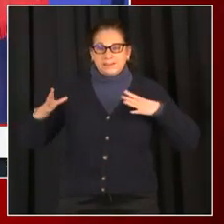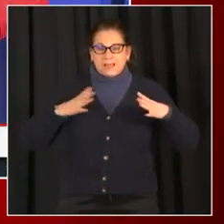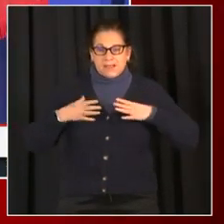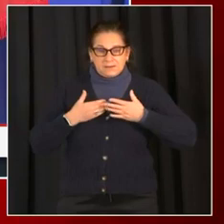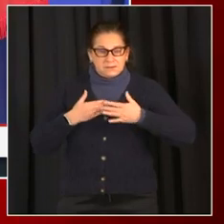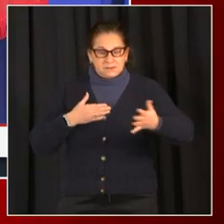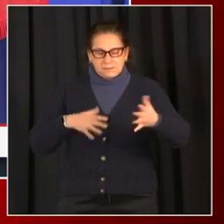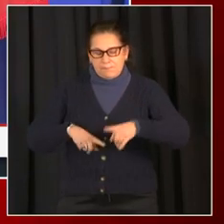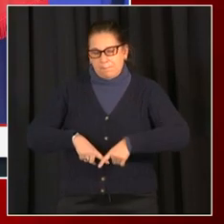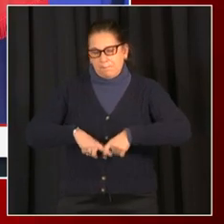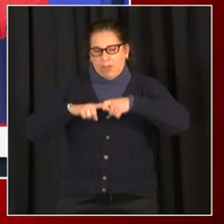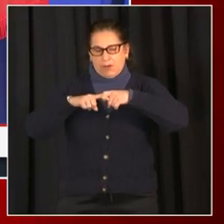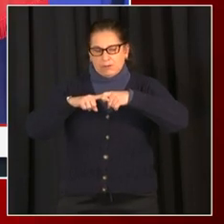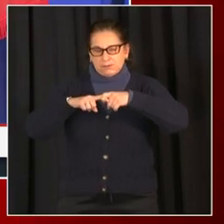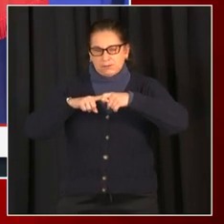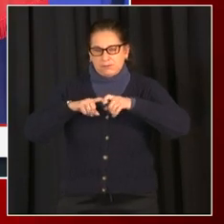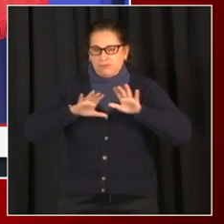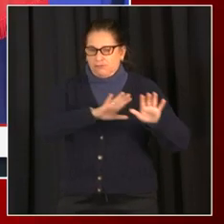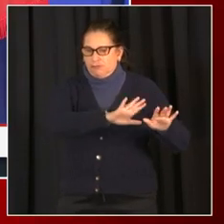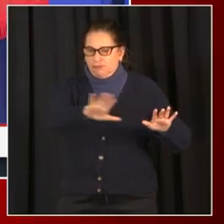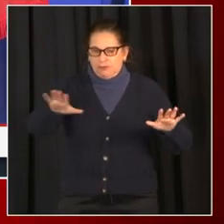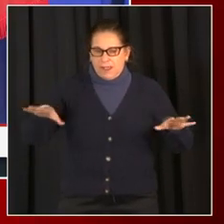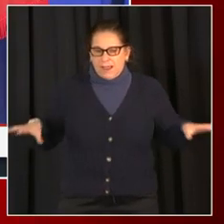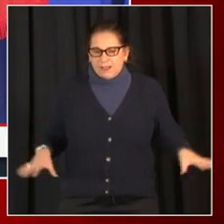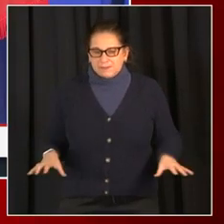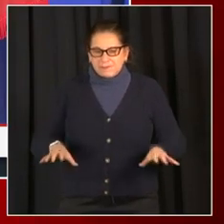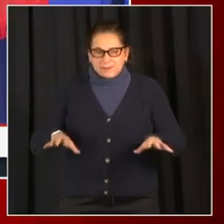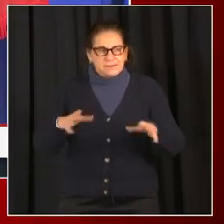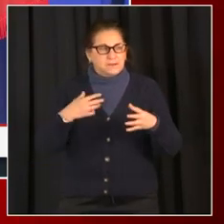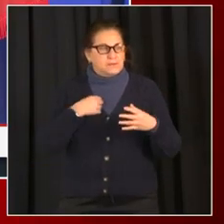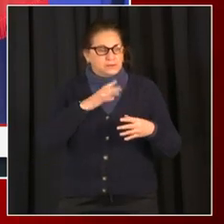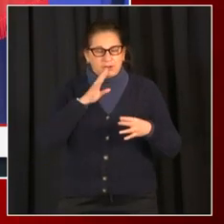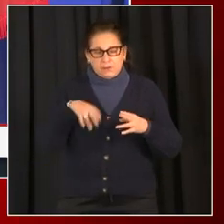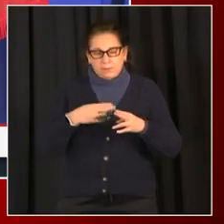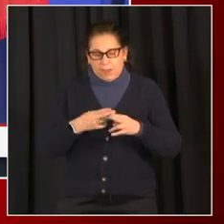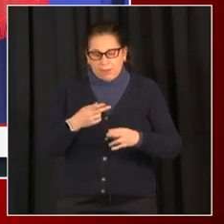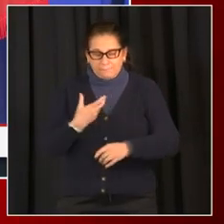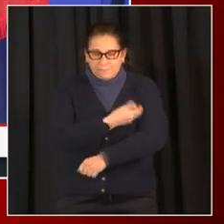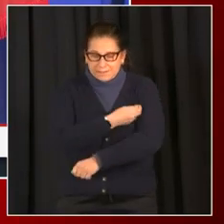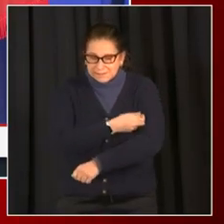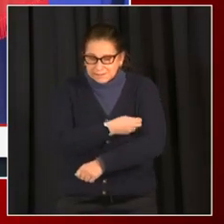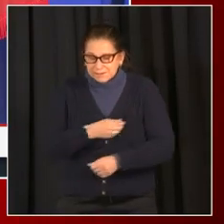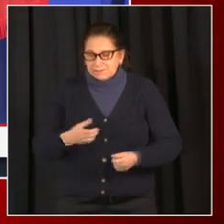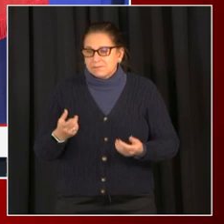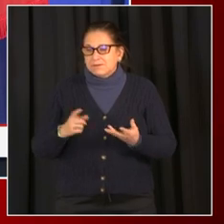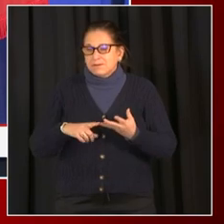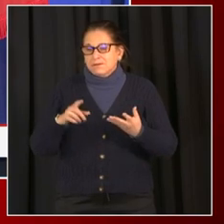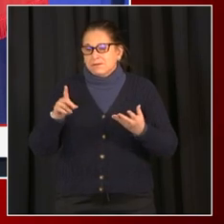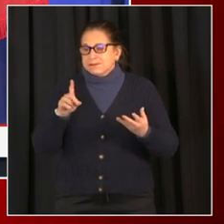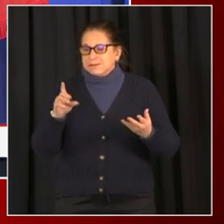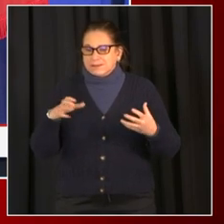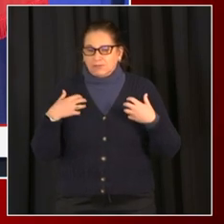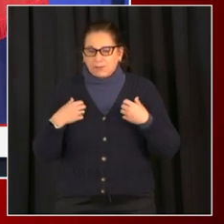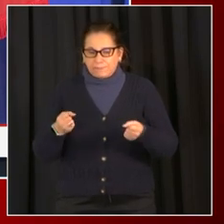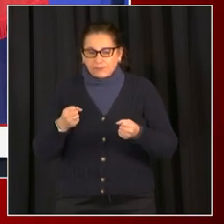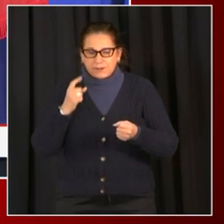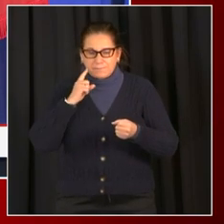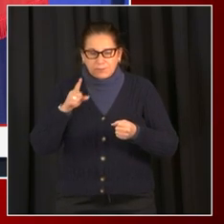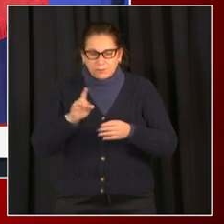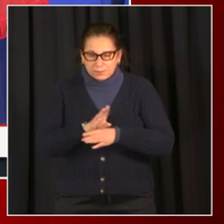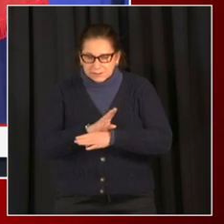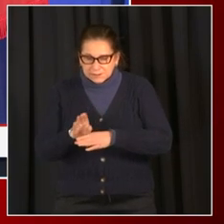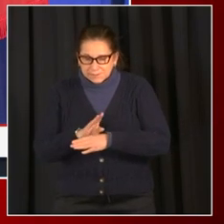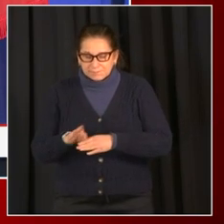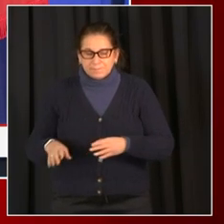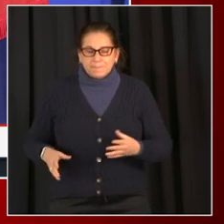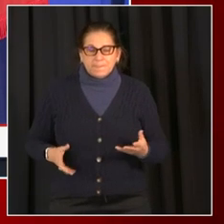note about DC recovery. First, let me start with our